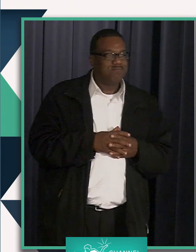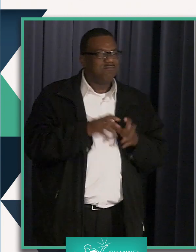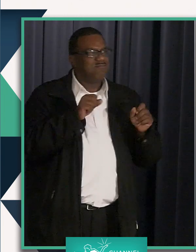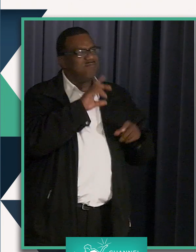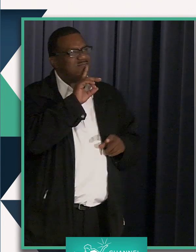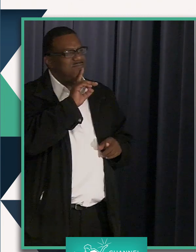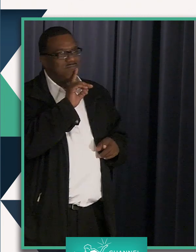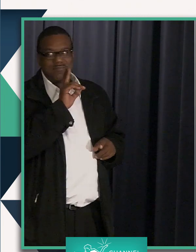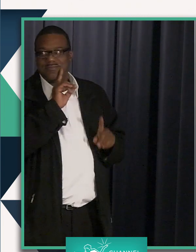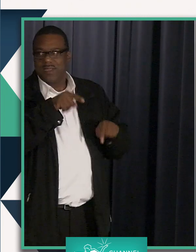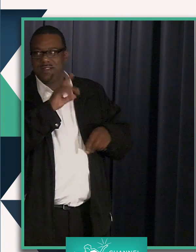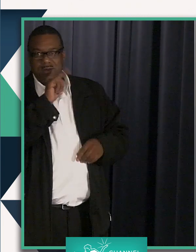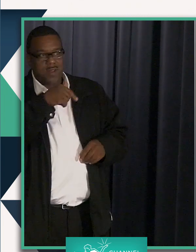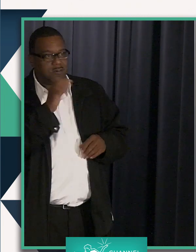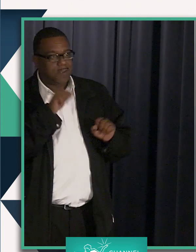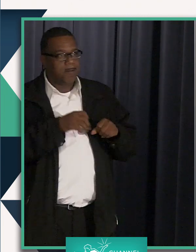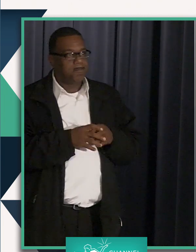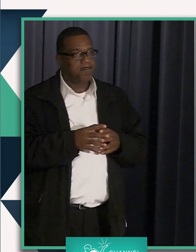Okay, all right.